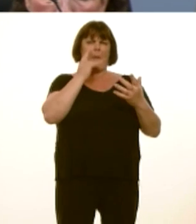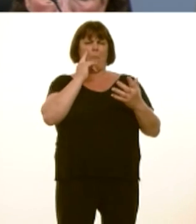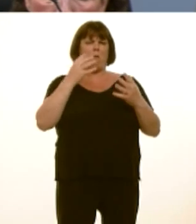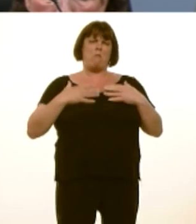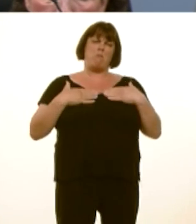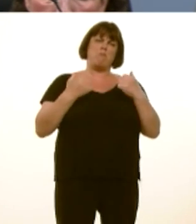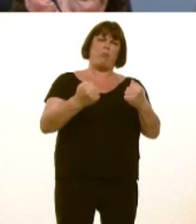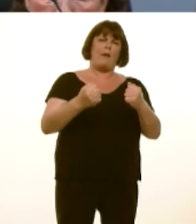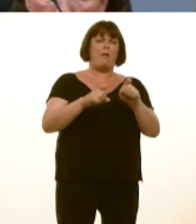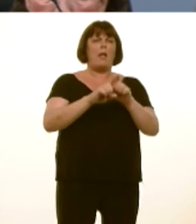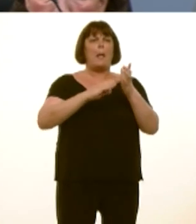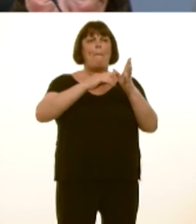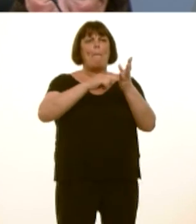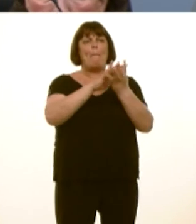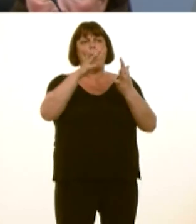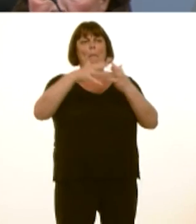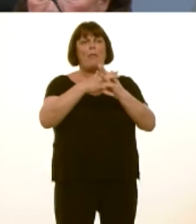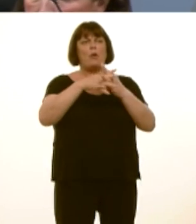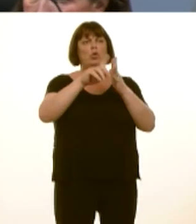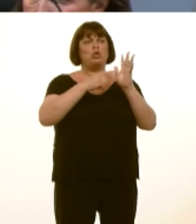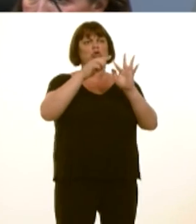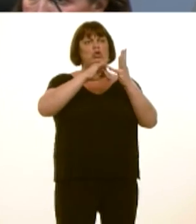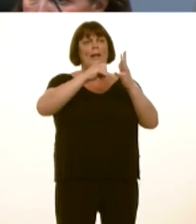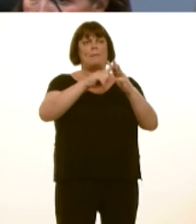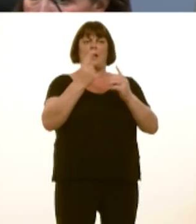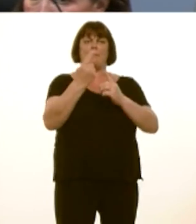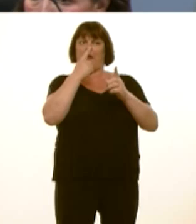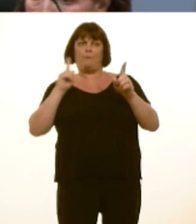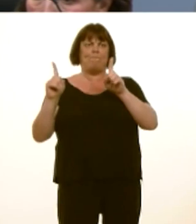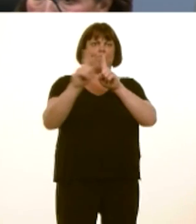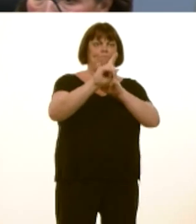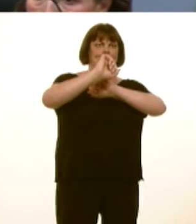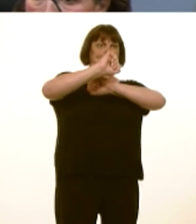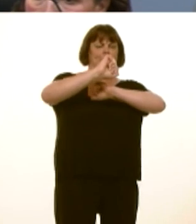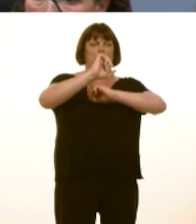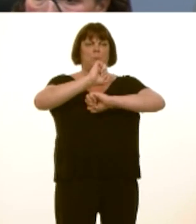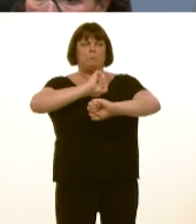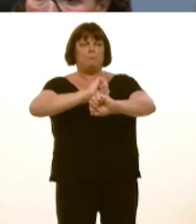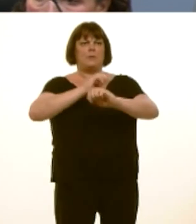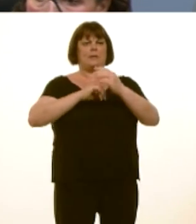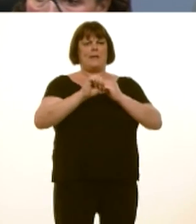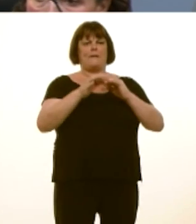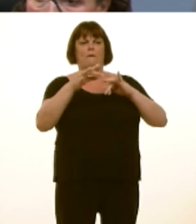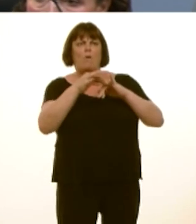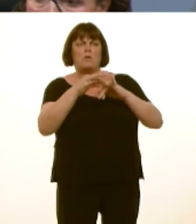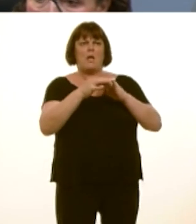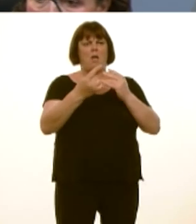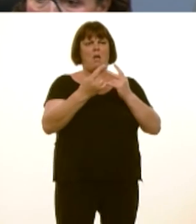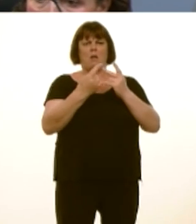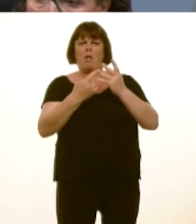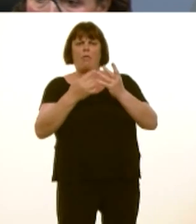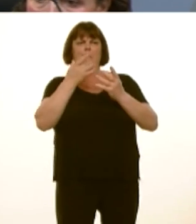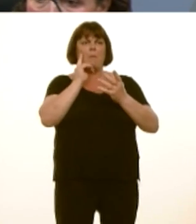such as Matthew James, who acted as a human shield, protecting his fiancée and other members of his family. We can